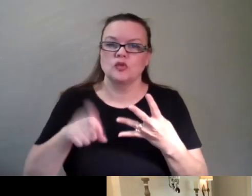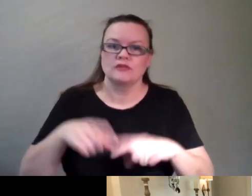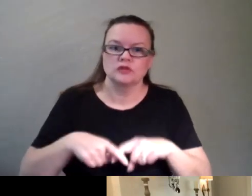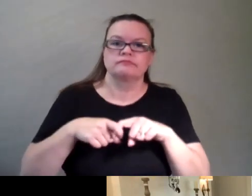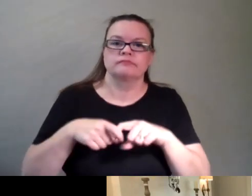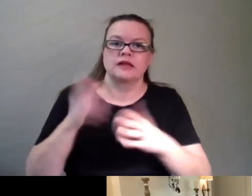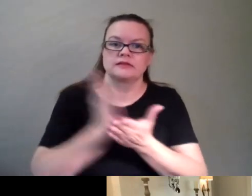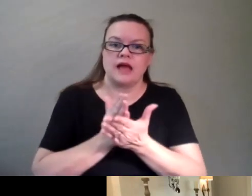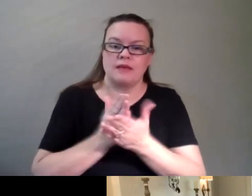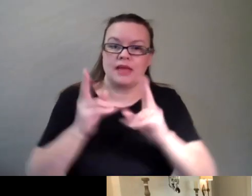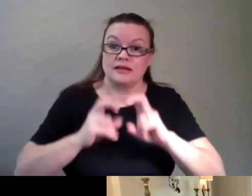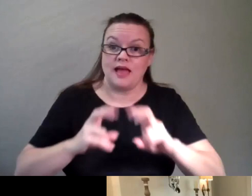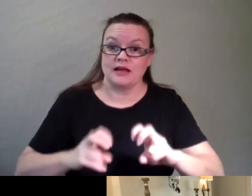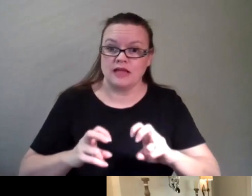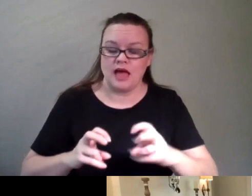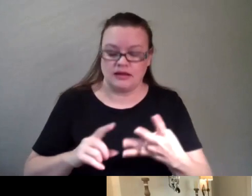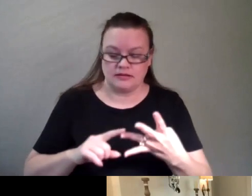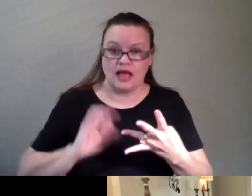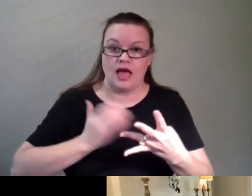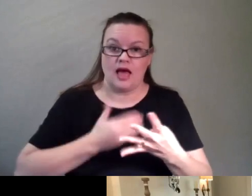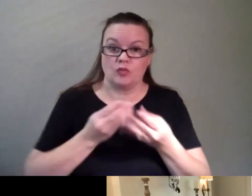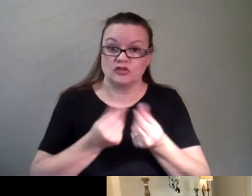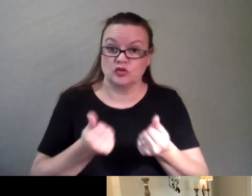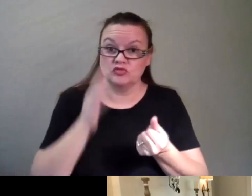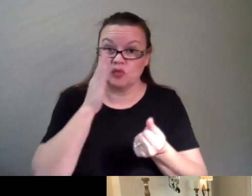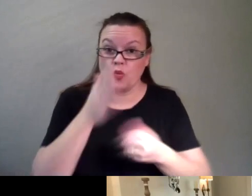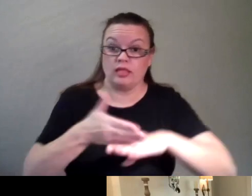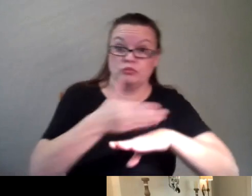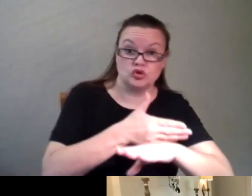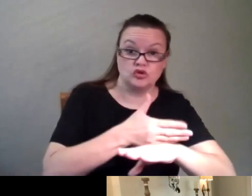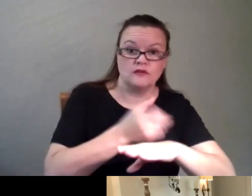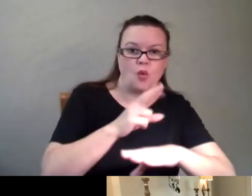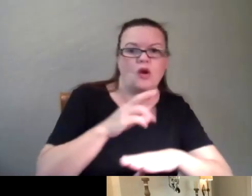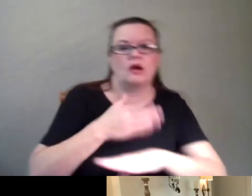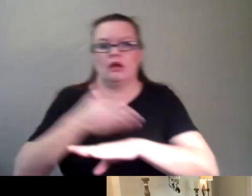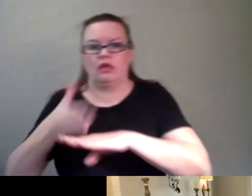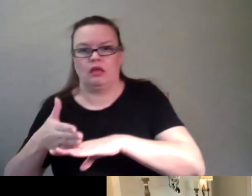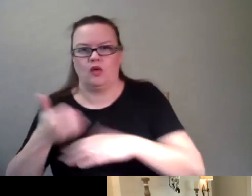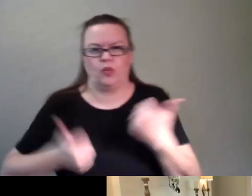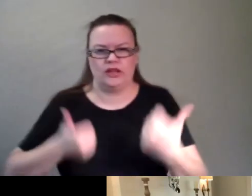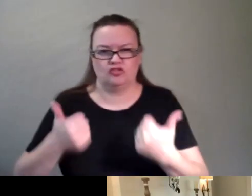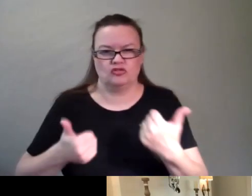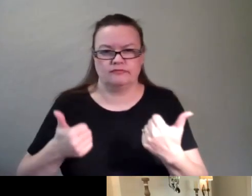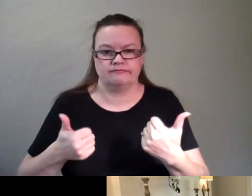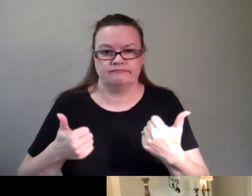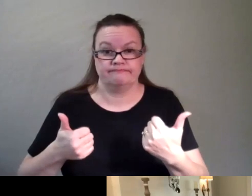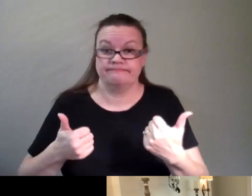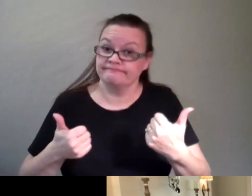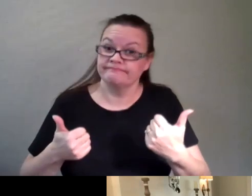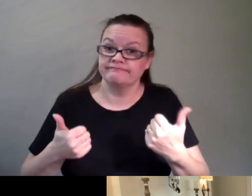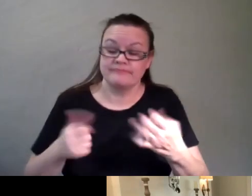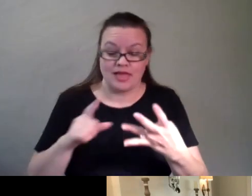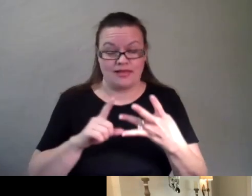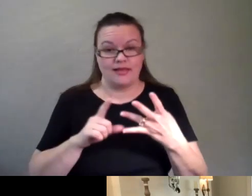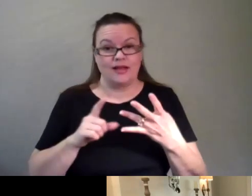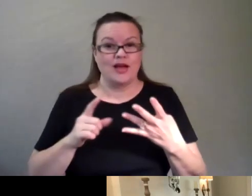worse as opposed to make things better? And what are the problems that will come from this solution? We don't